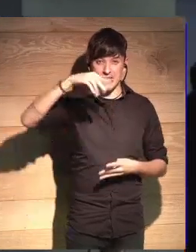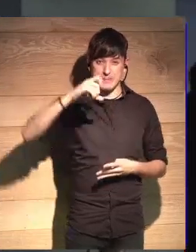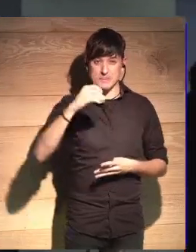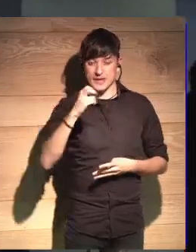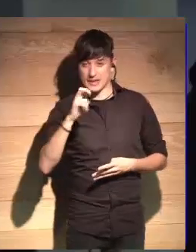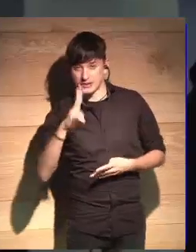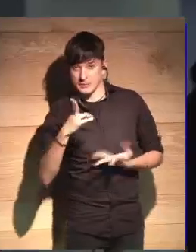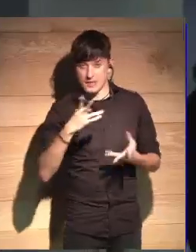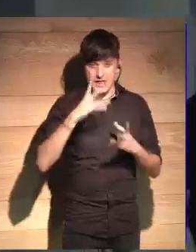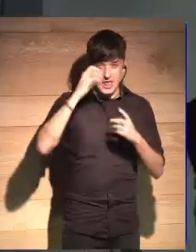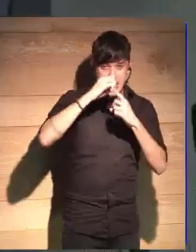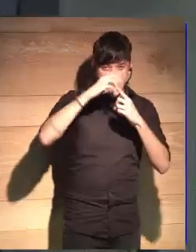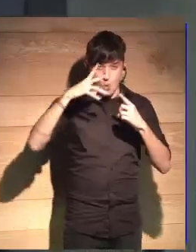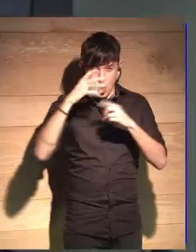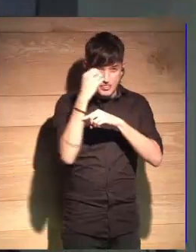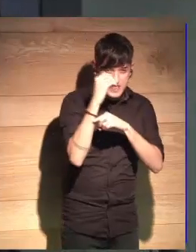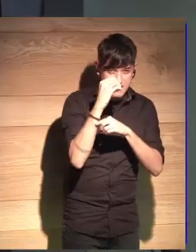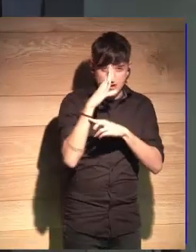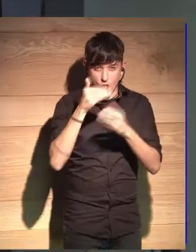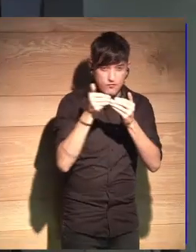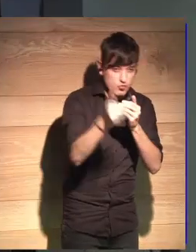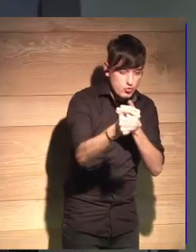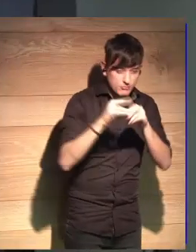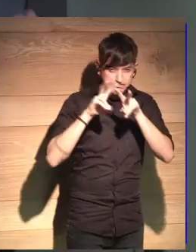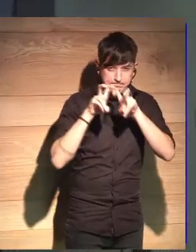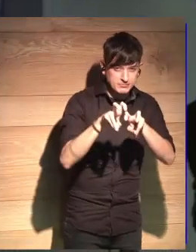a neuroscientist, a transhumanist,